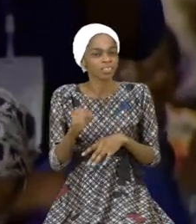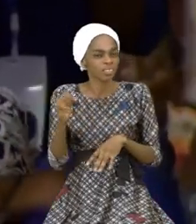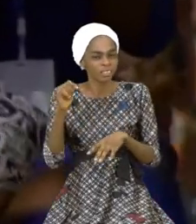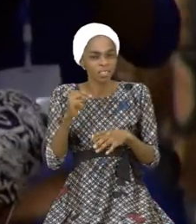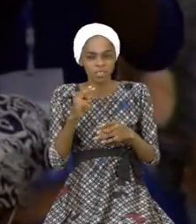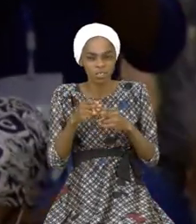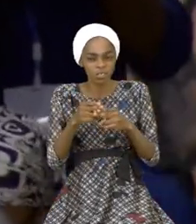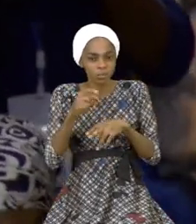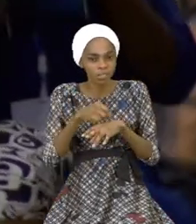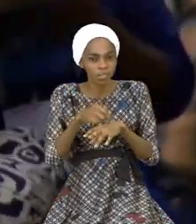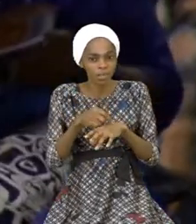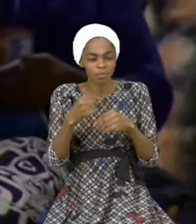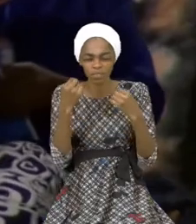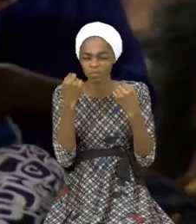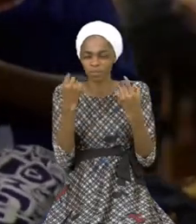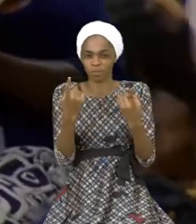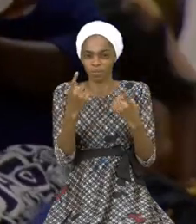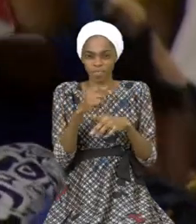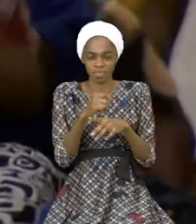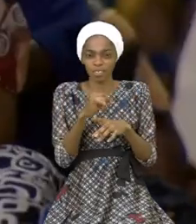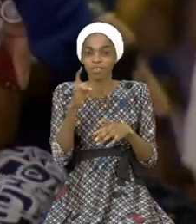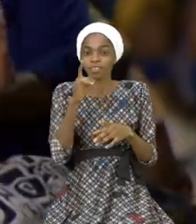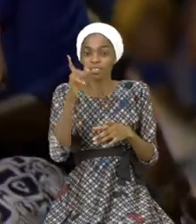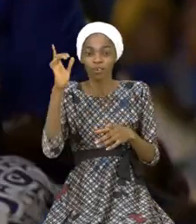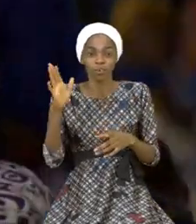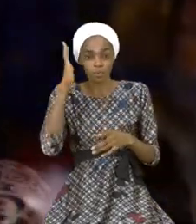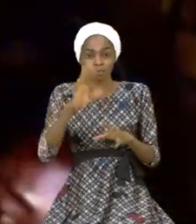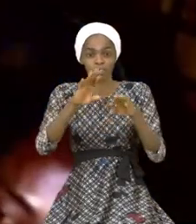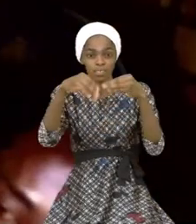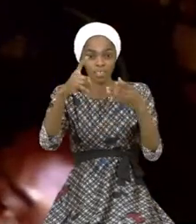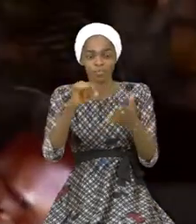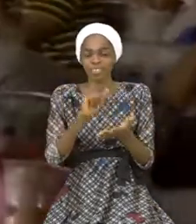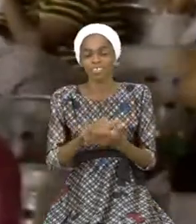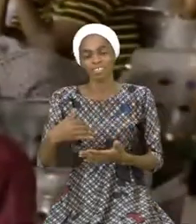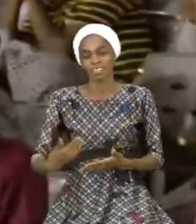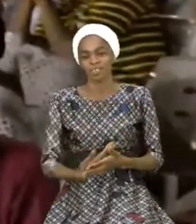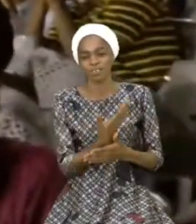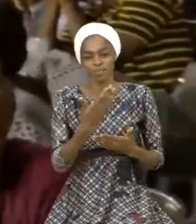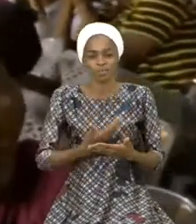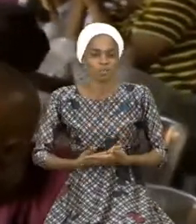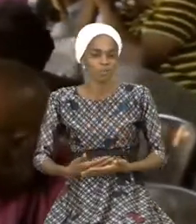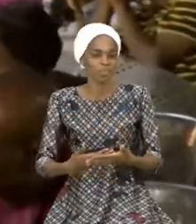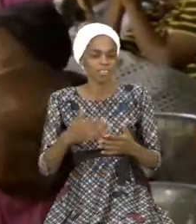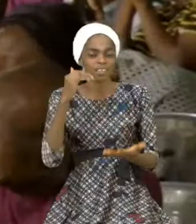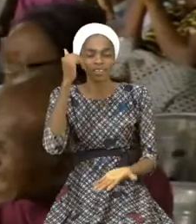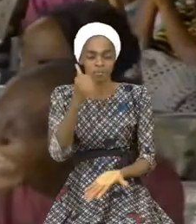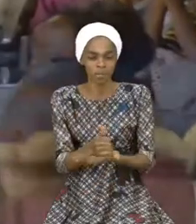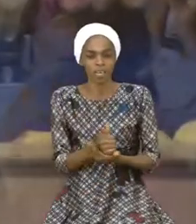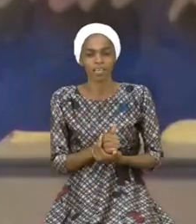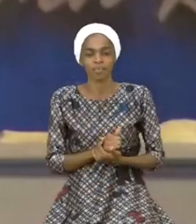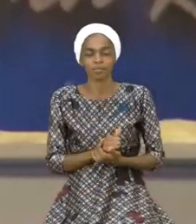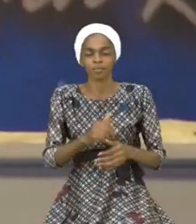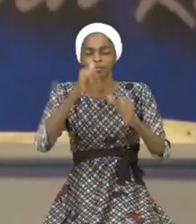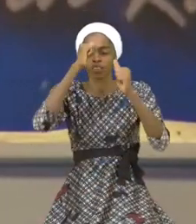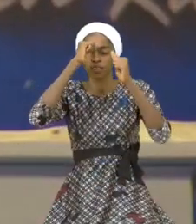of an eye, the Lord will give you that new birth. Amen.